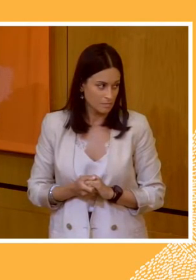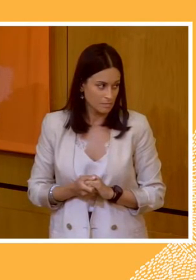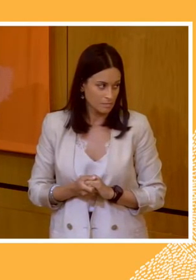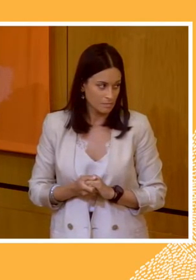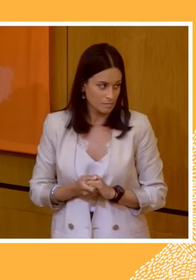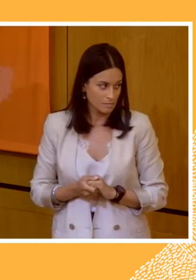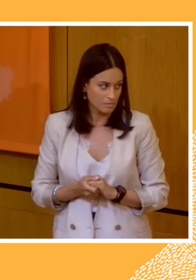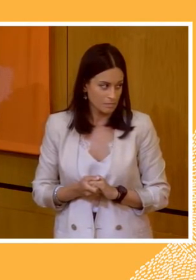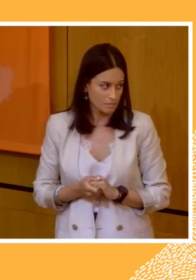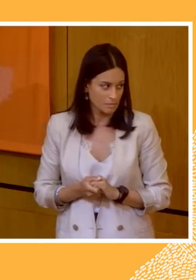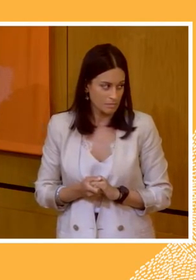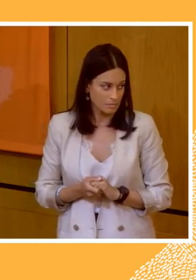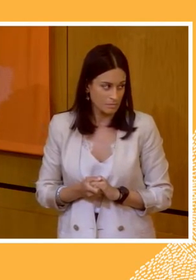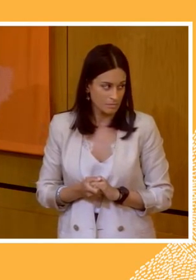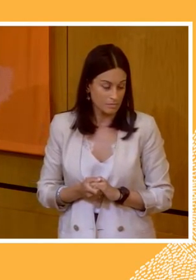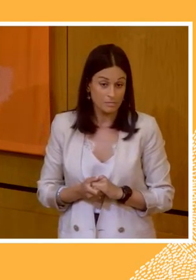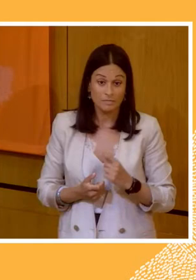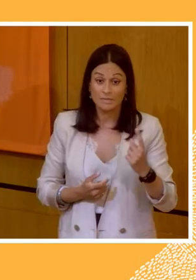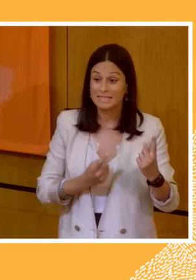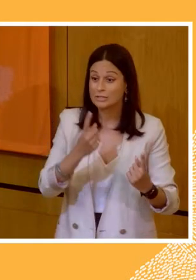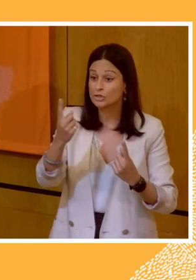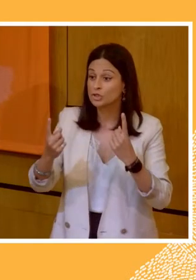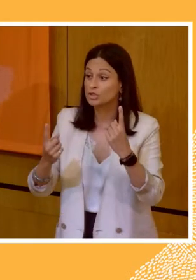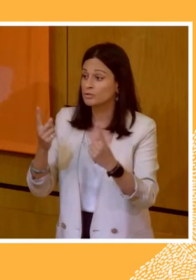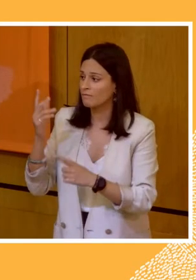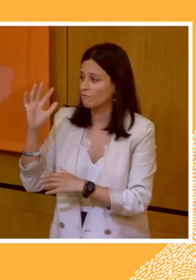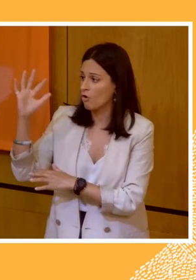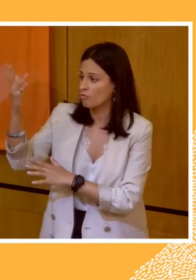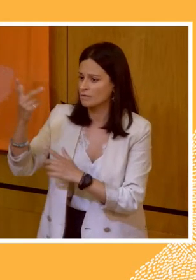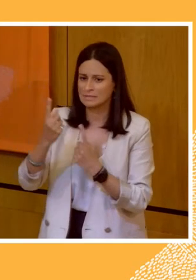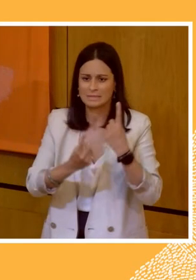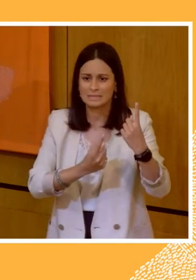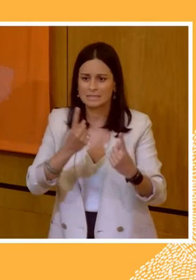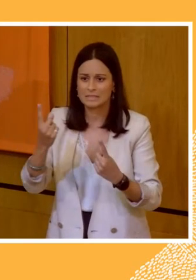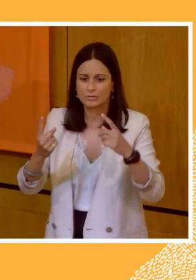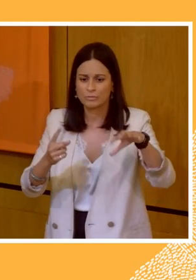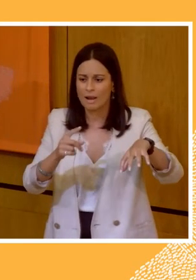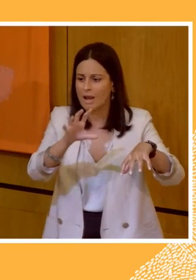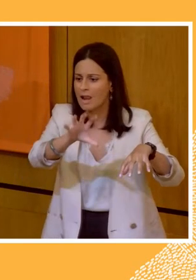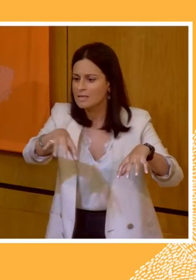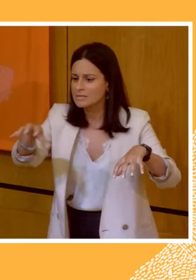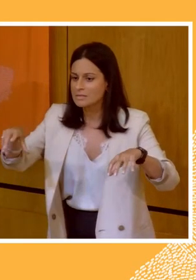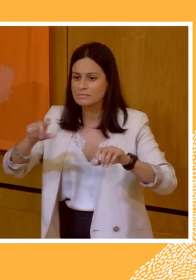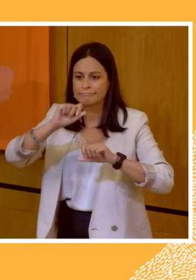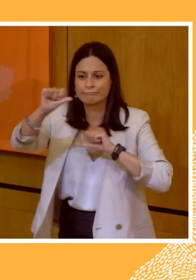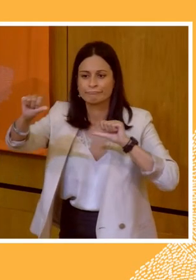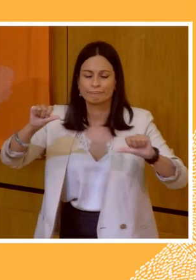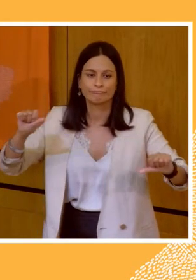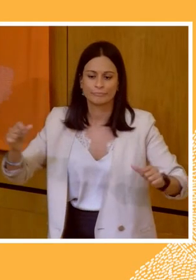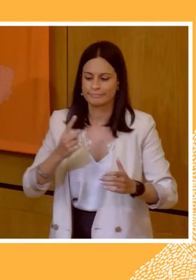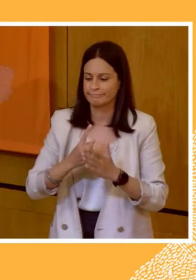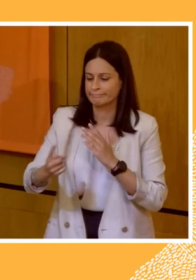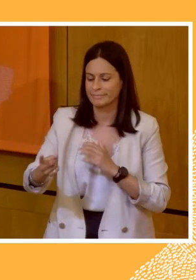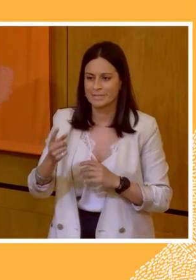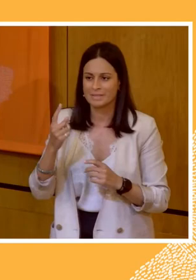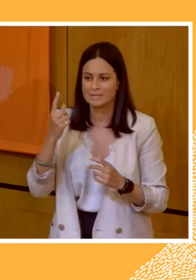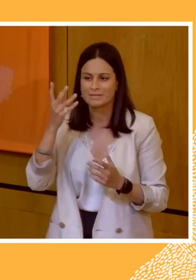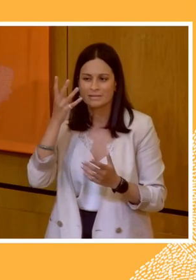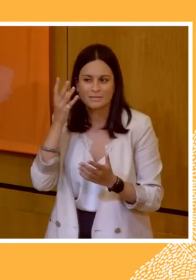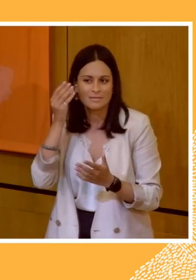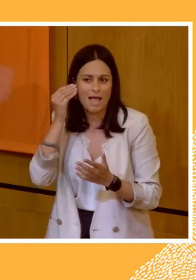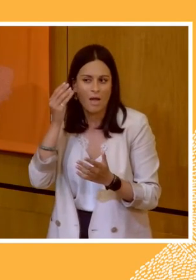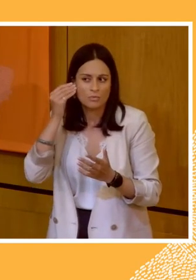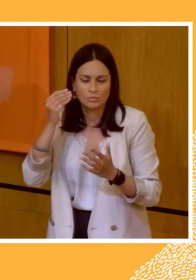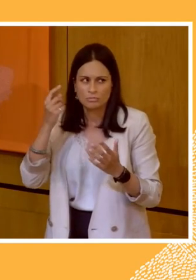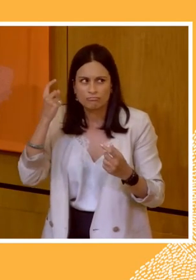every place has its own sound. The forest had its own sound because we managed to